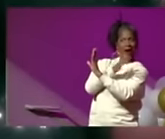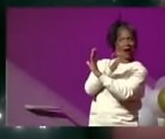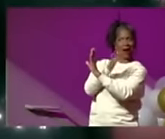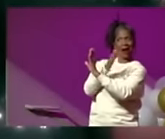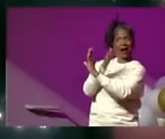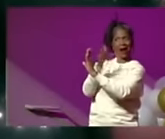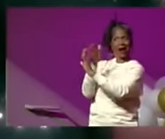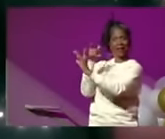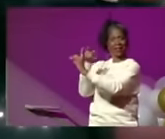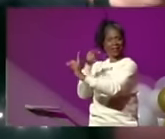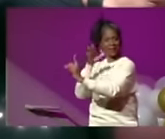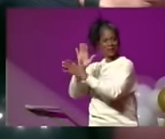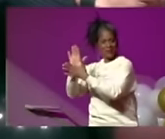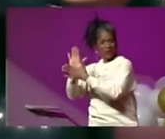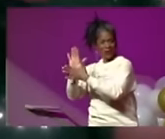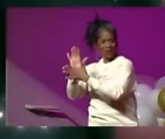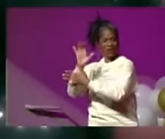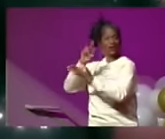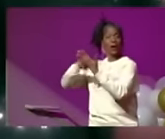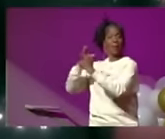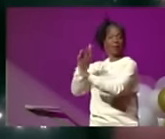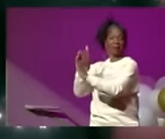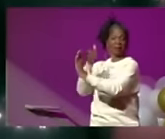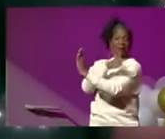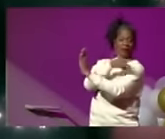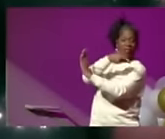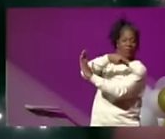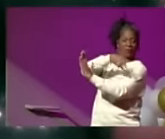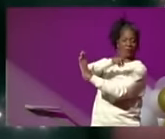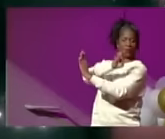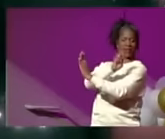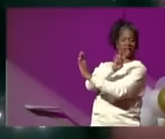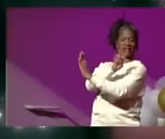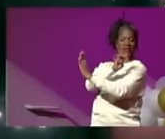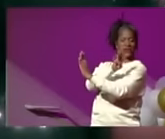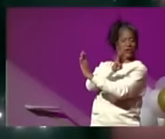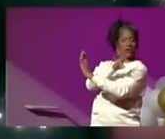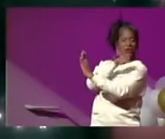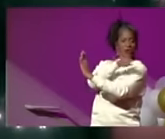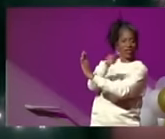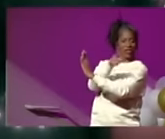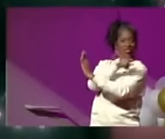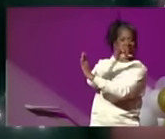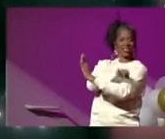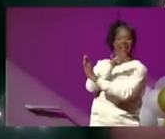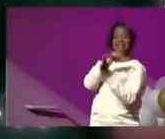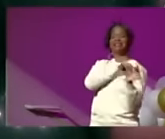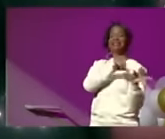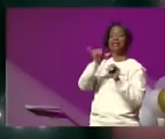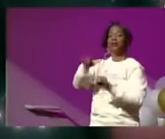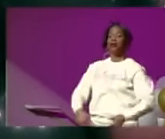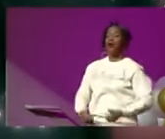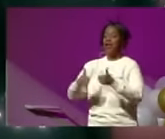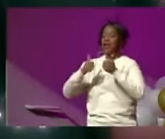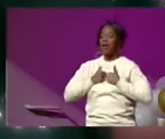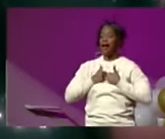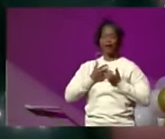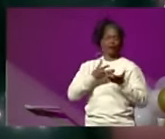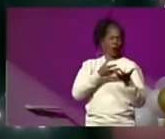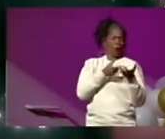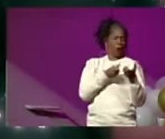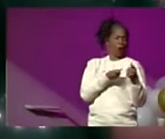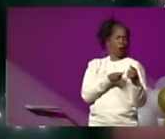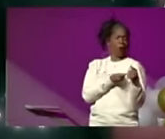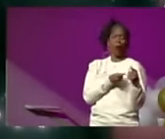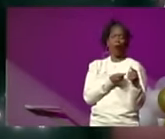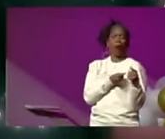The previews let you know if you hang around and don't give up. The previews let you know if you